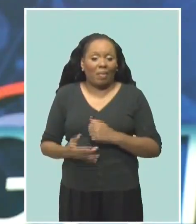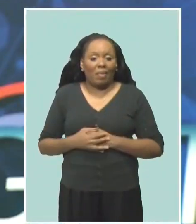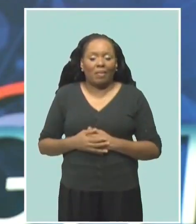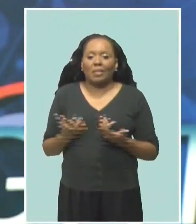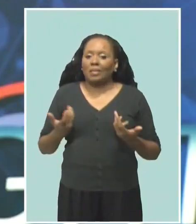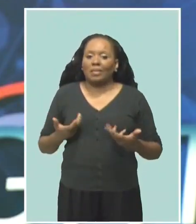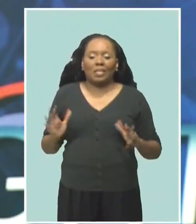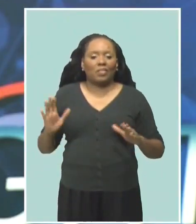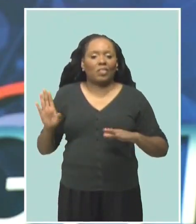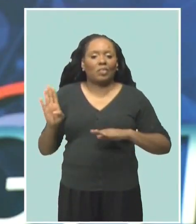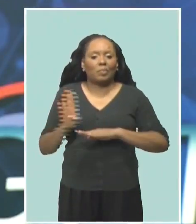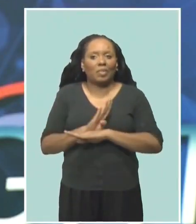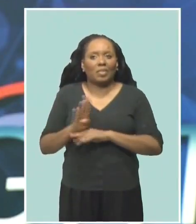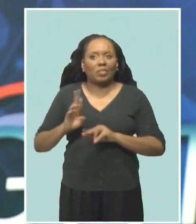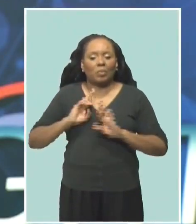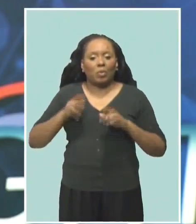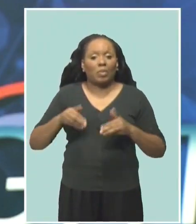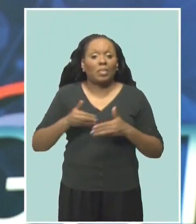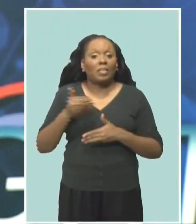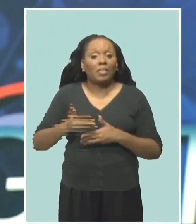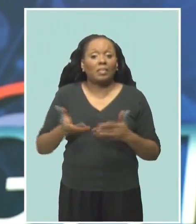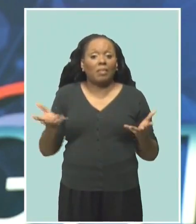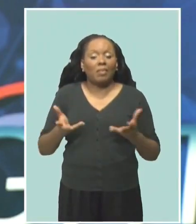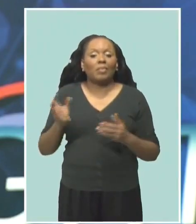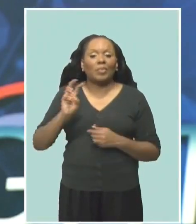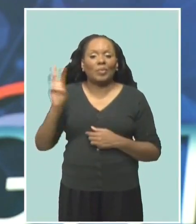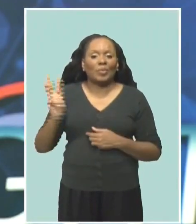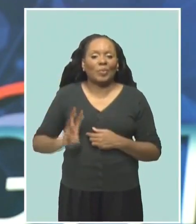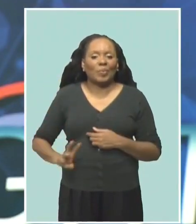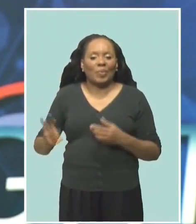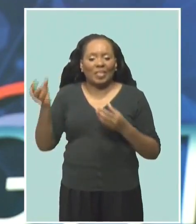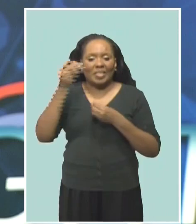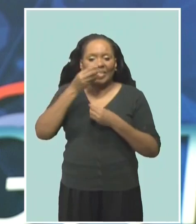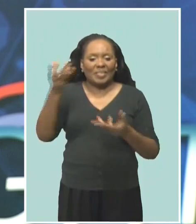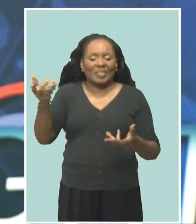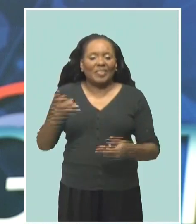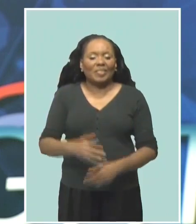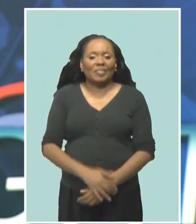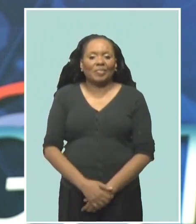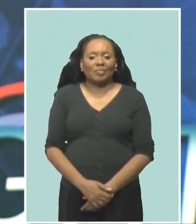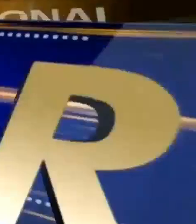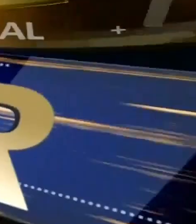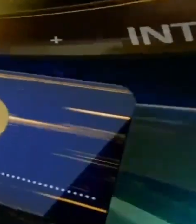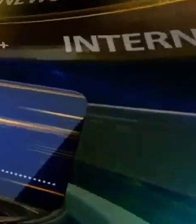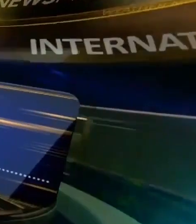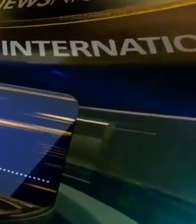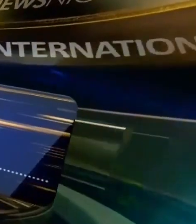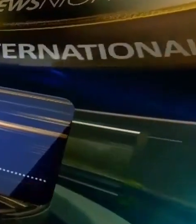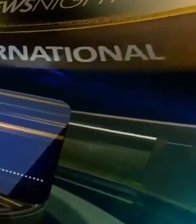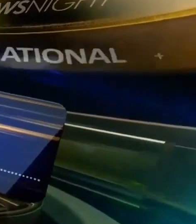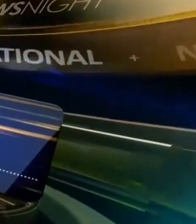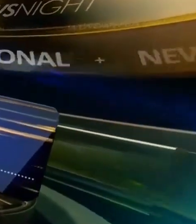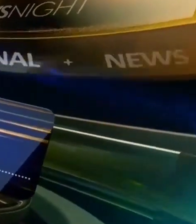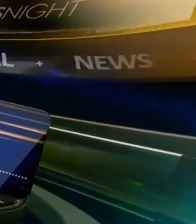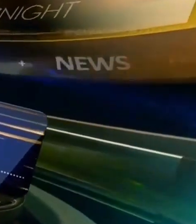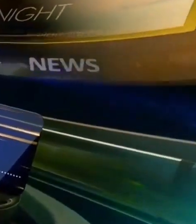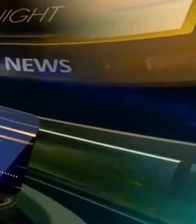And that's tonight's business report. We'll take a break here. We're coming back to take a look at the weather with Carrie-Ann O'Neill.